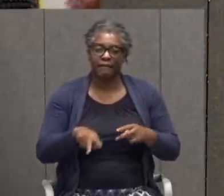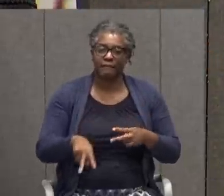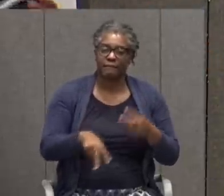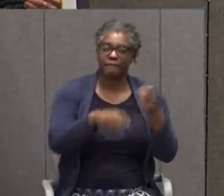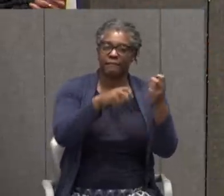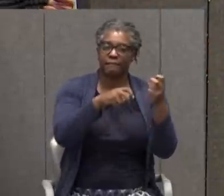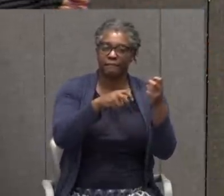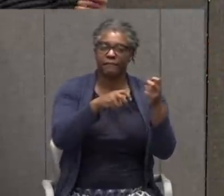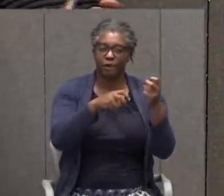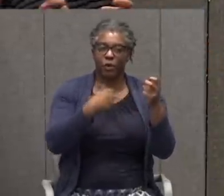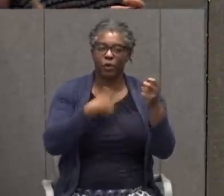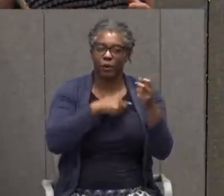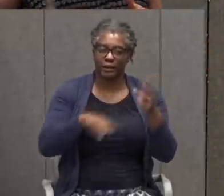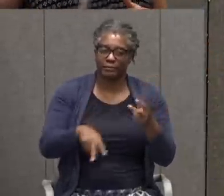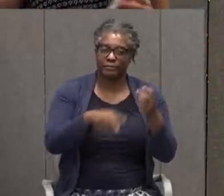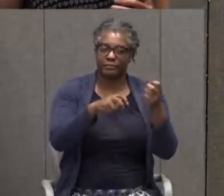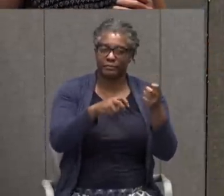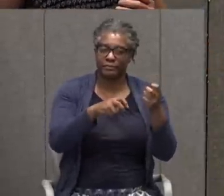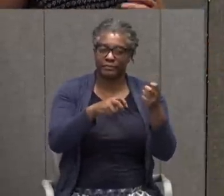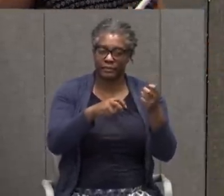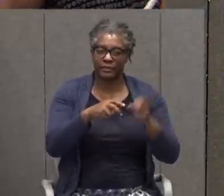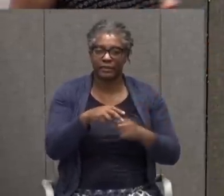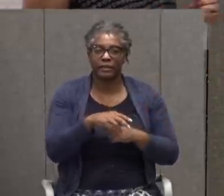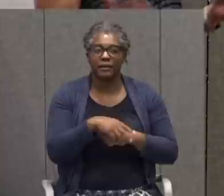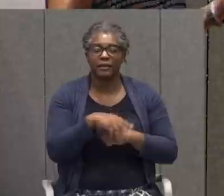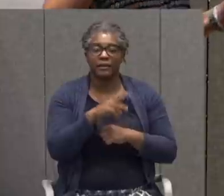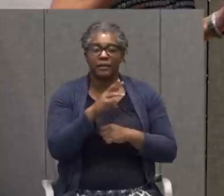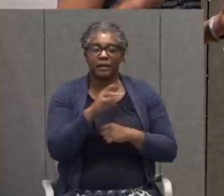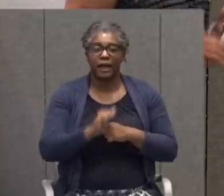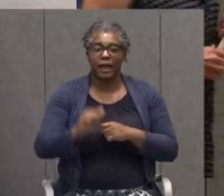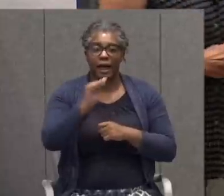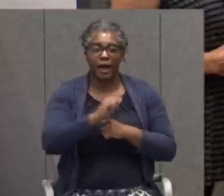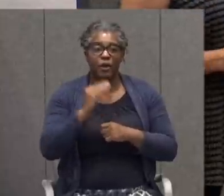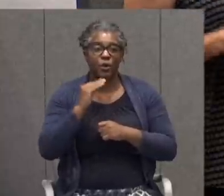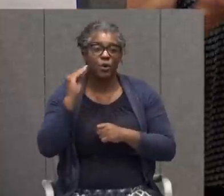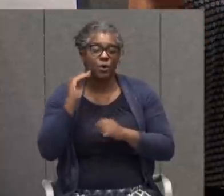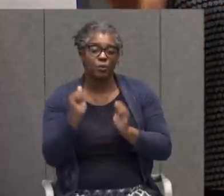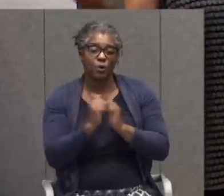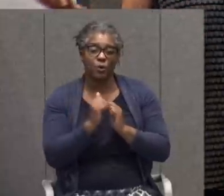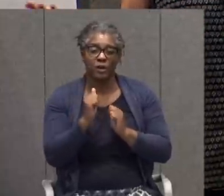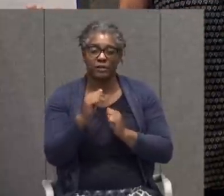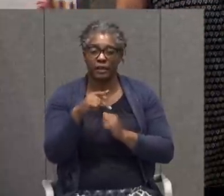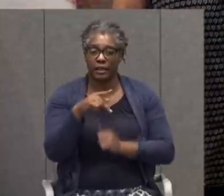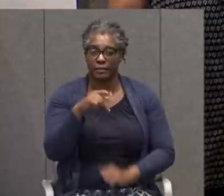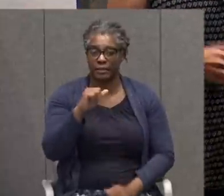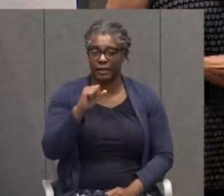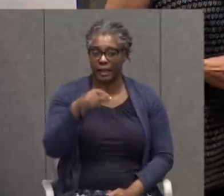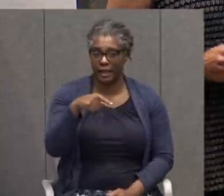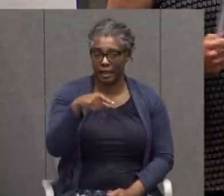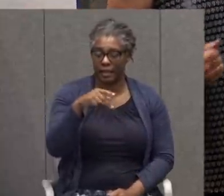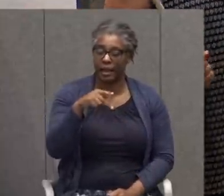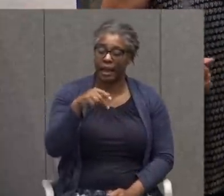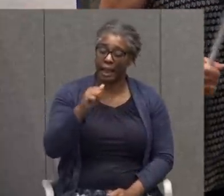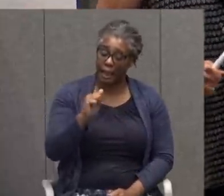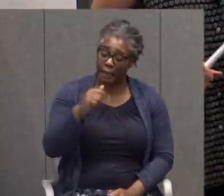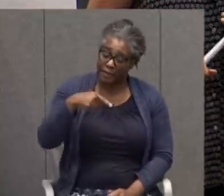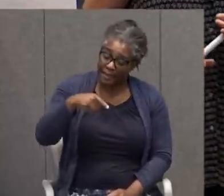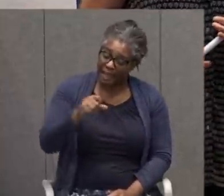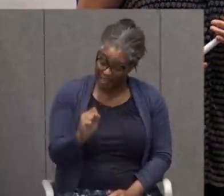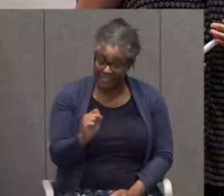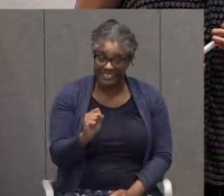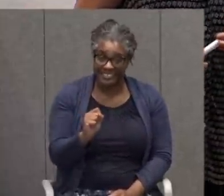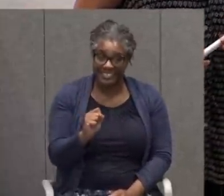and download it. It's been translated. So you could download it and read it with your student. So if you're able to do